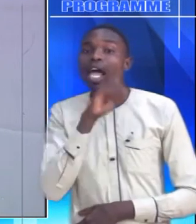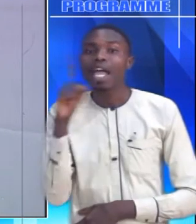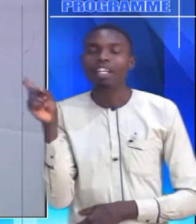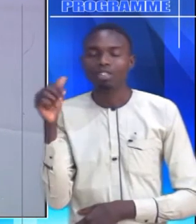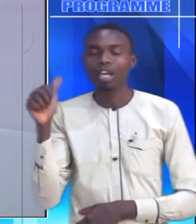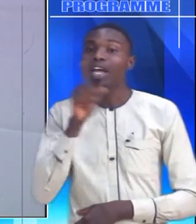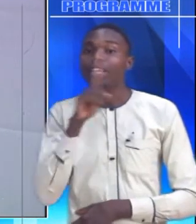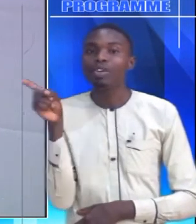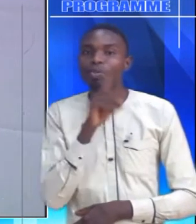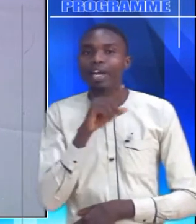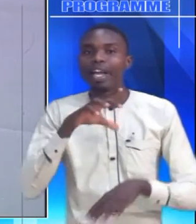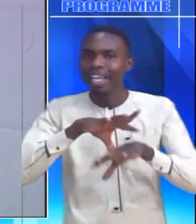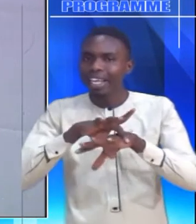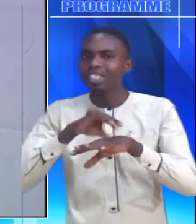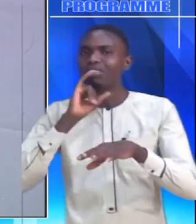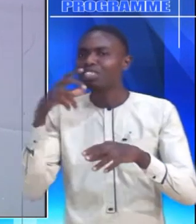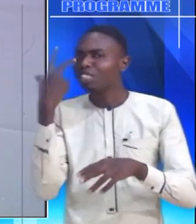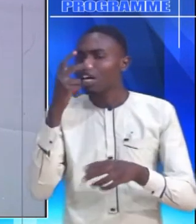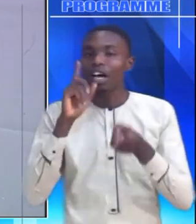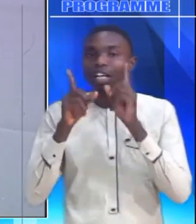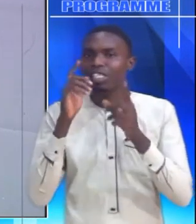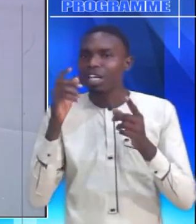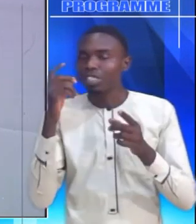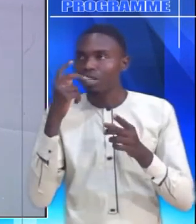spoken will be understood. And